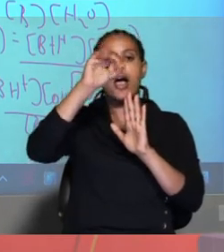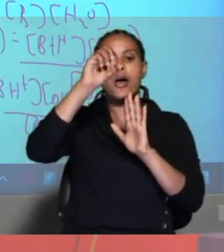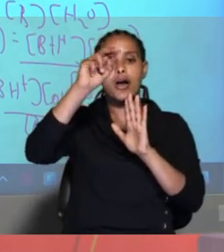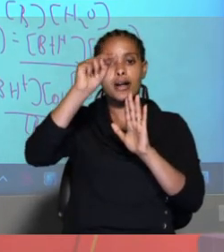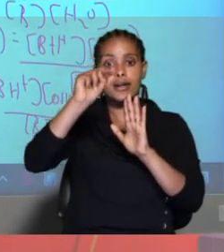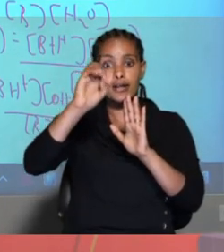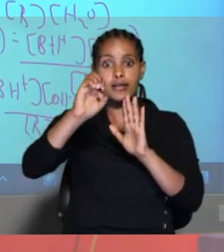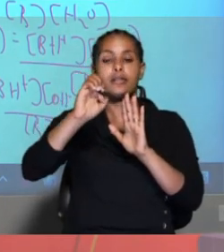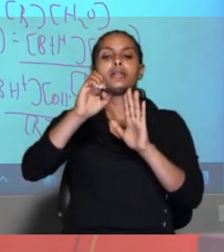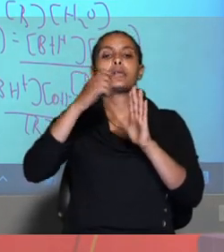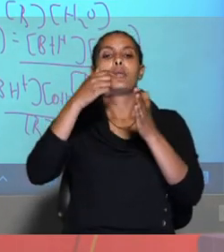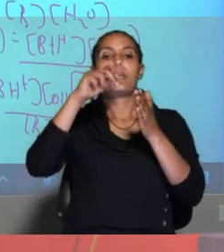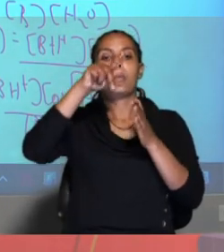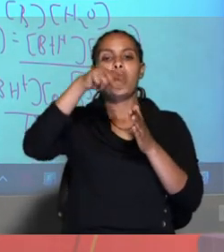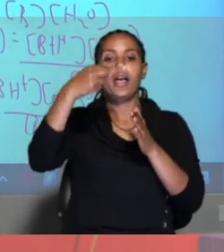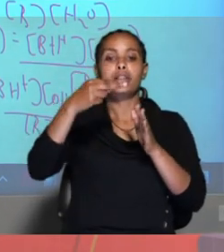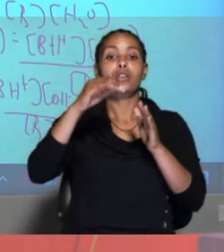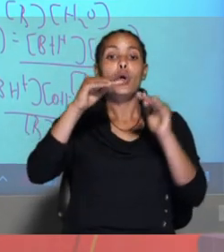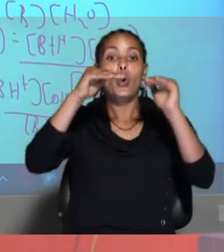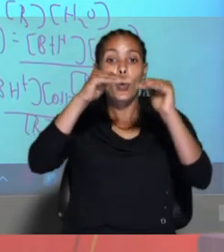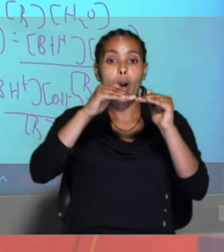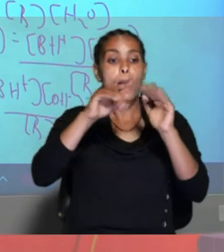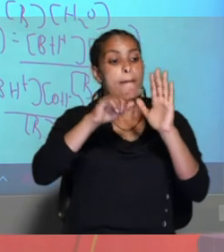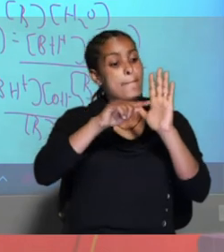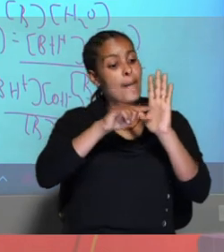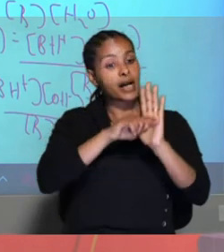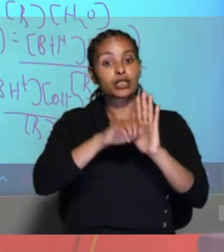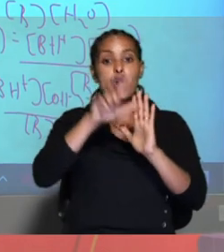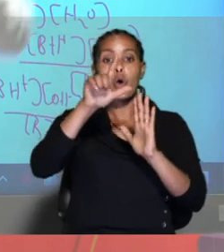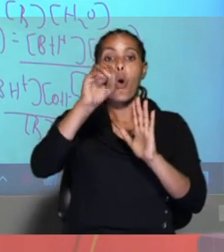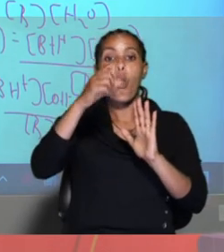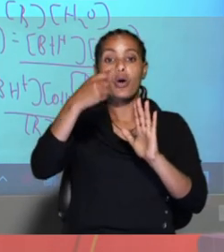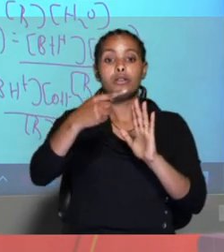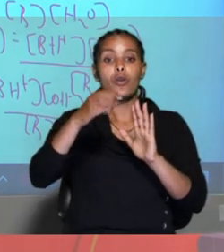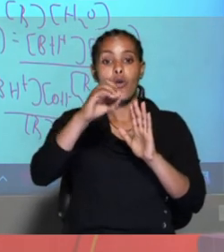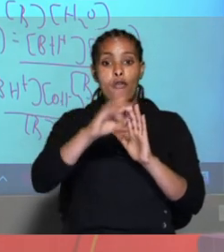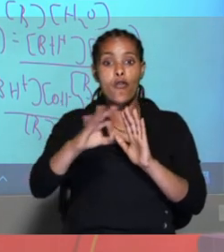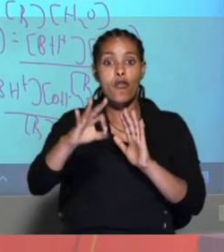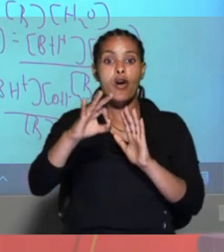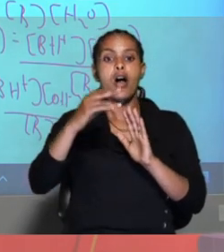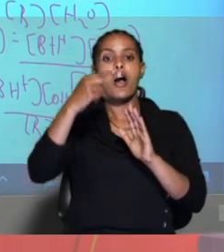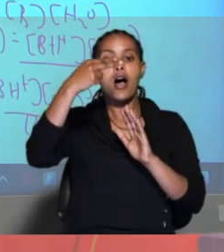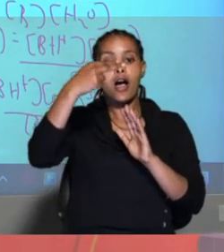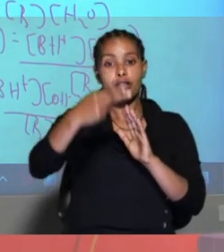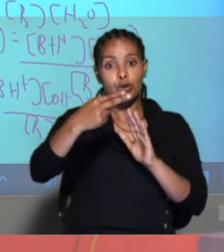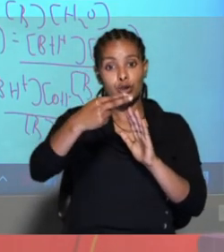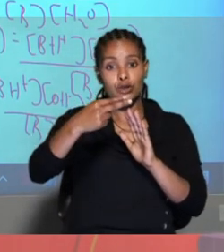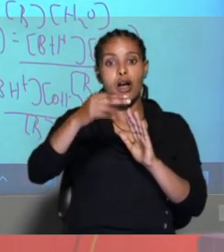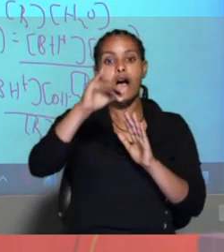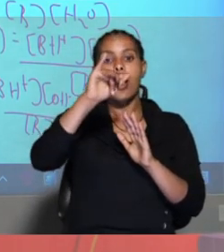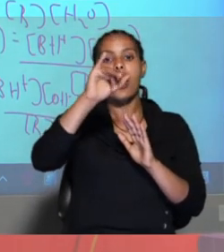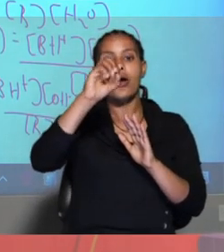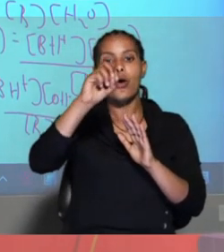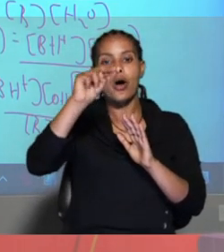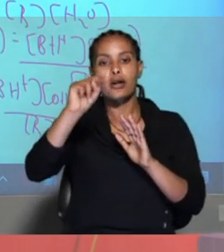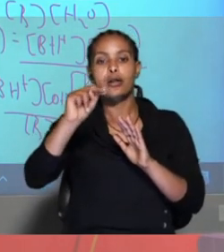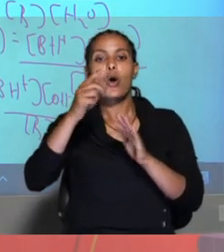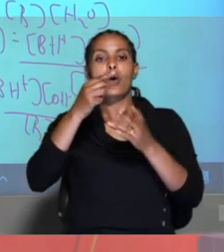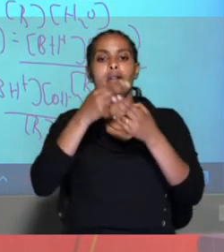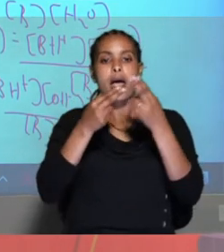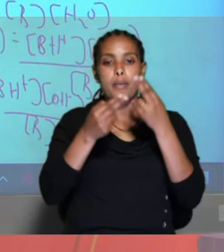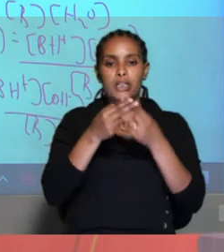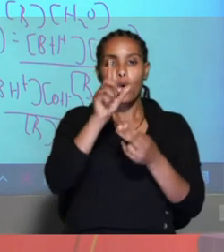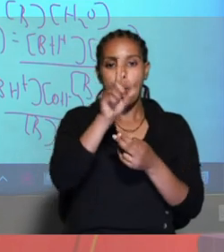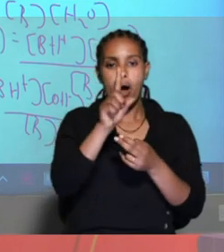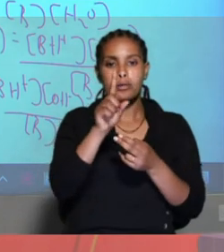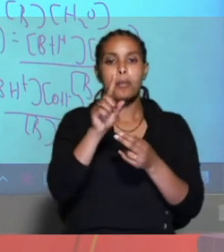Therefore, pH equal minus log of hydrogen ion concentration is 1 times 10